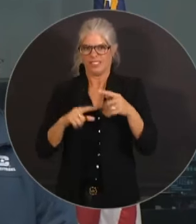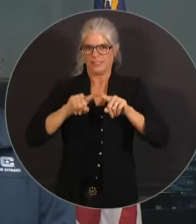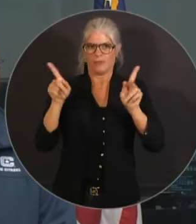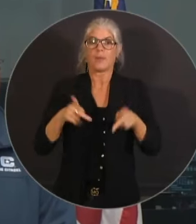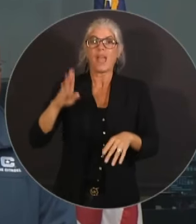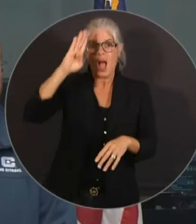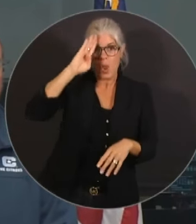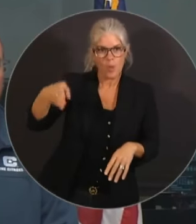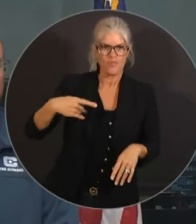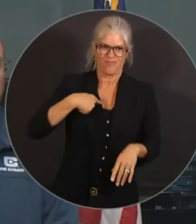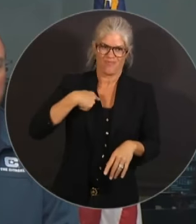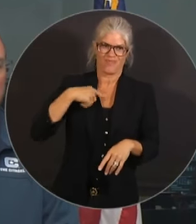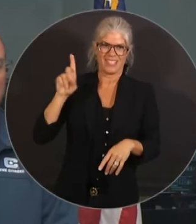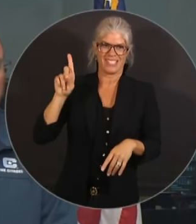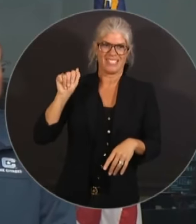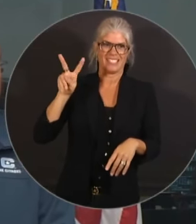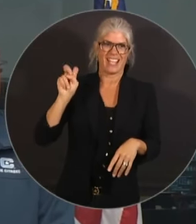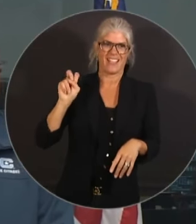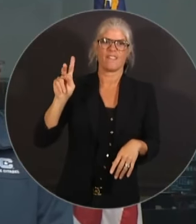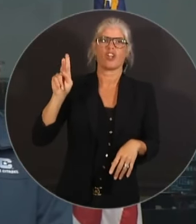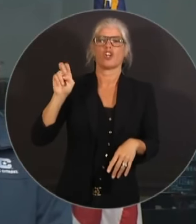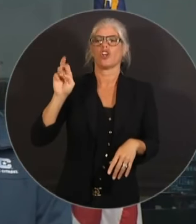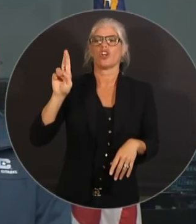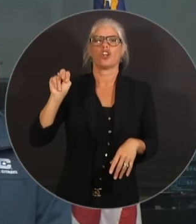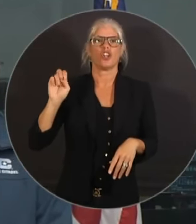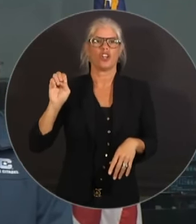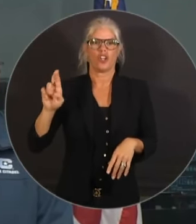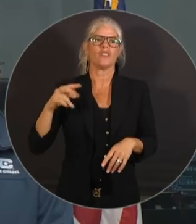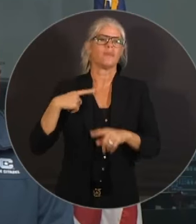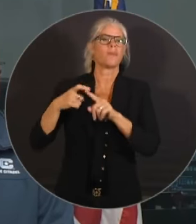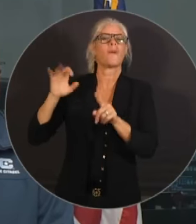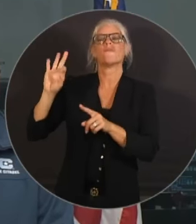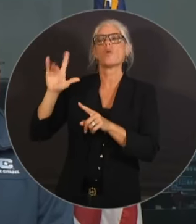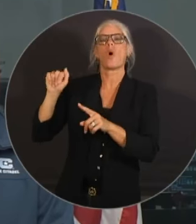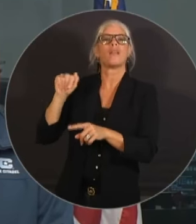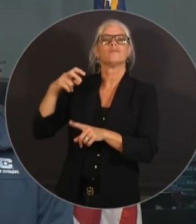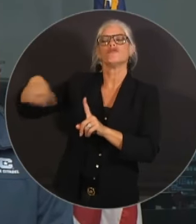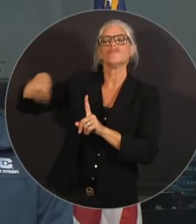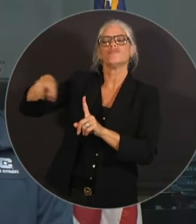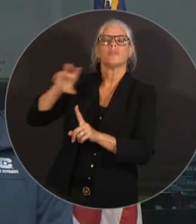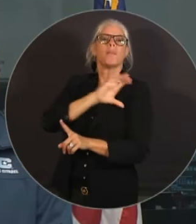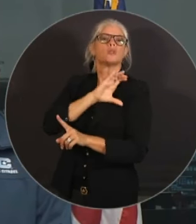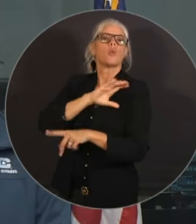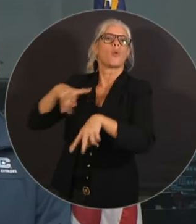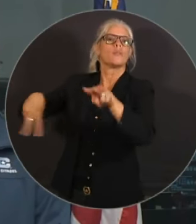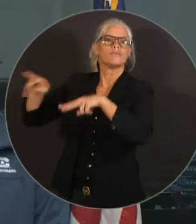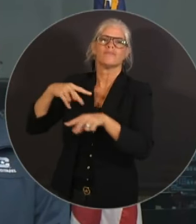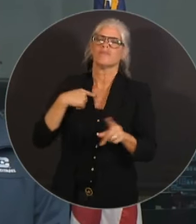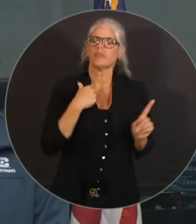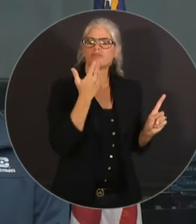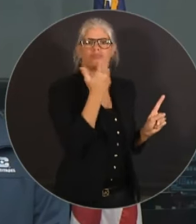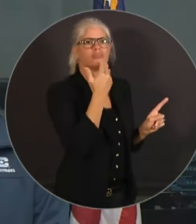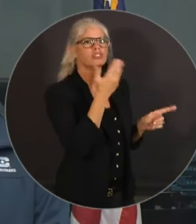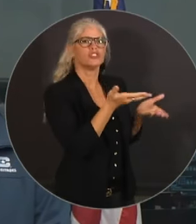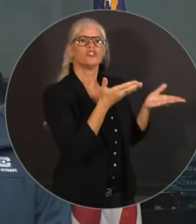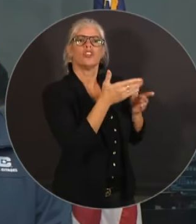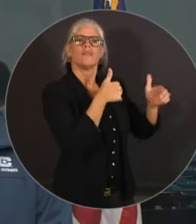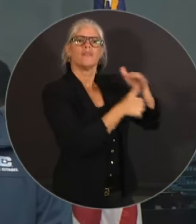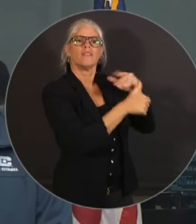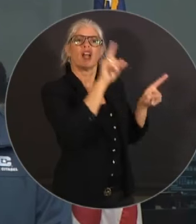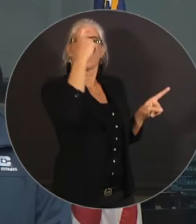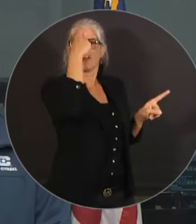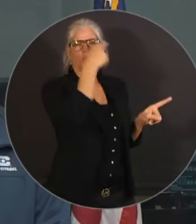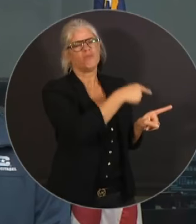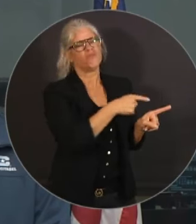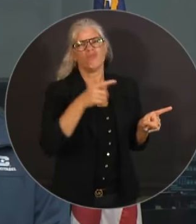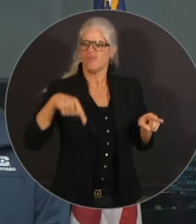name is Dave Kerner. On behalf of the Florida Highway Patrol, it is an honor to serve this governor and the people of the great state of Florida. Just a quick update